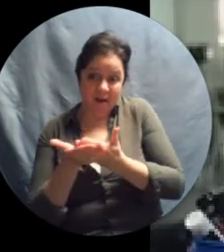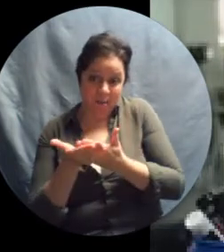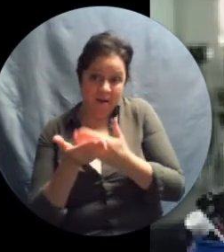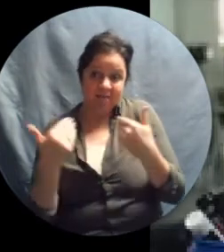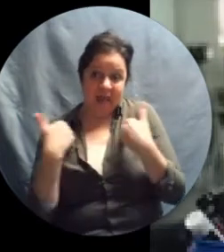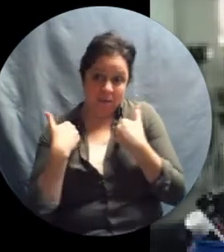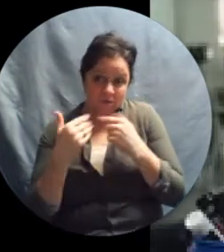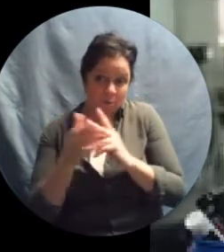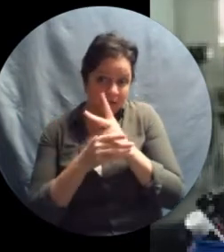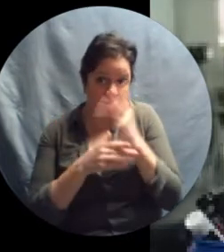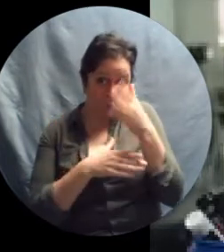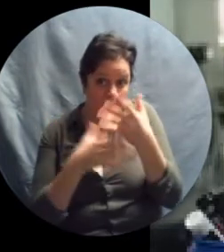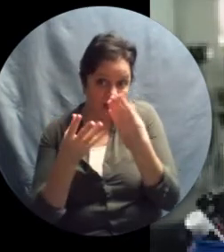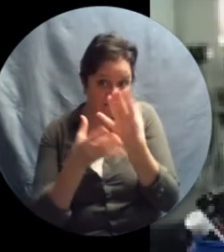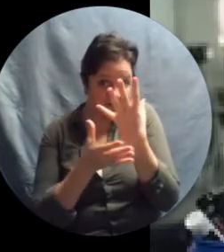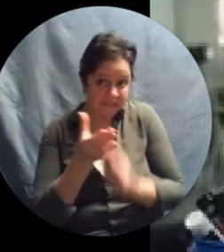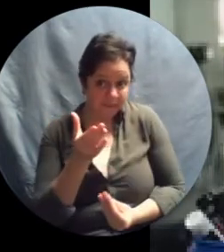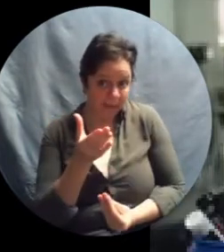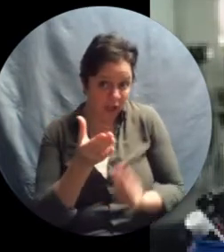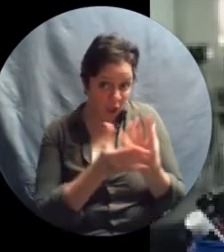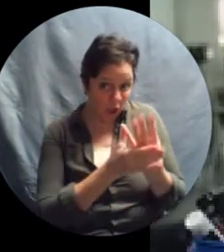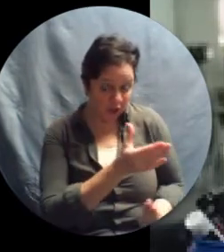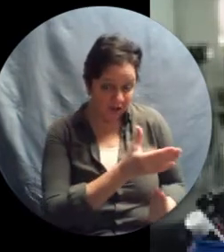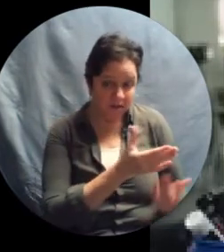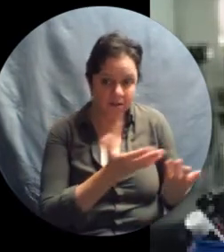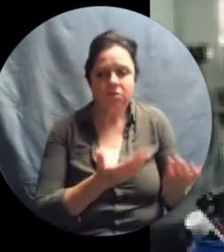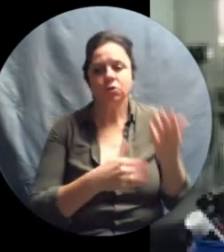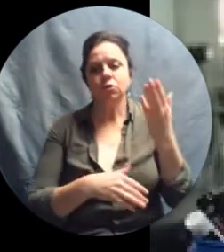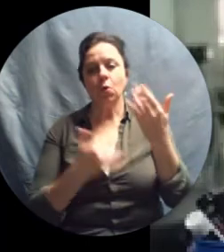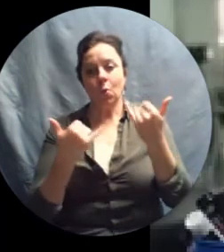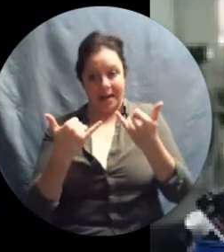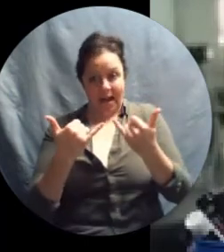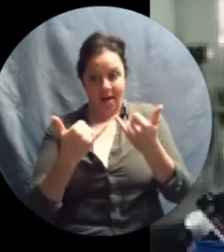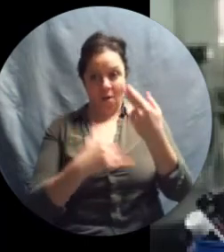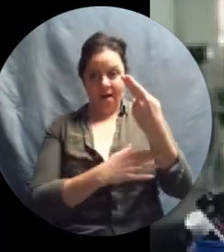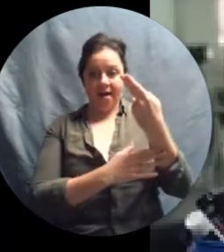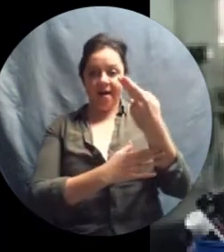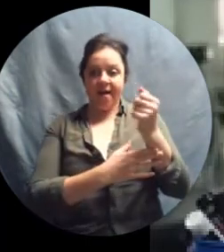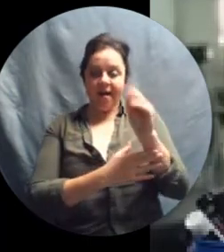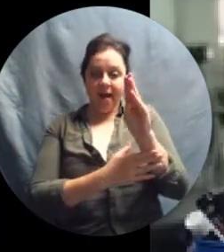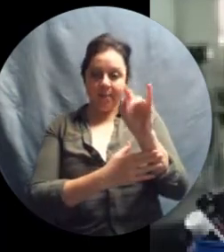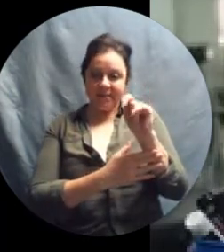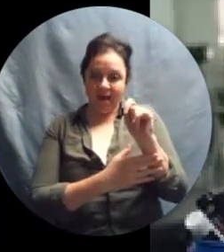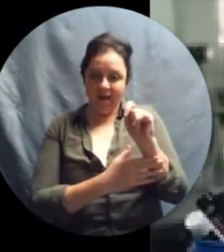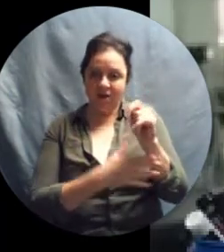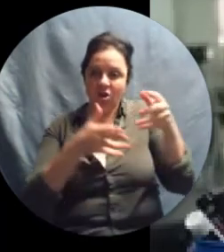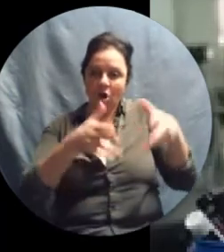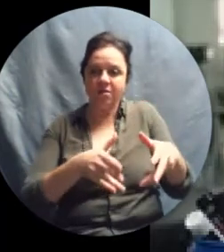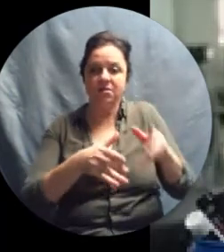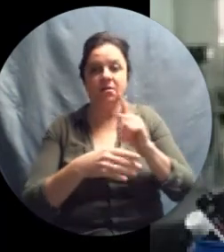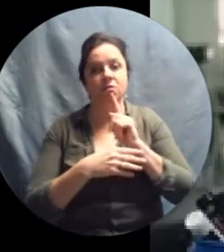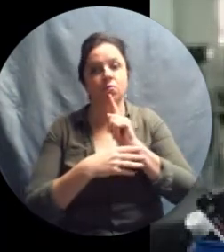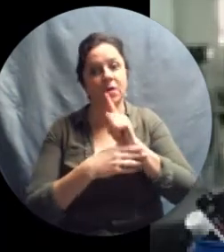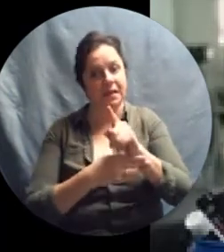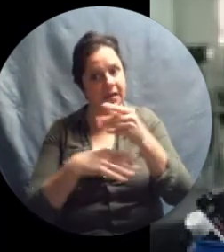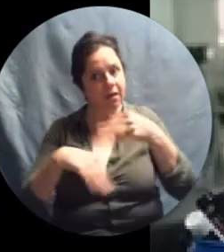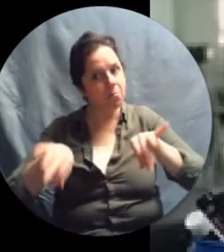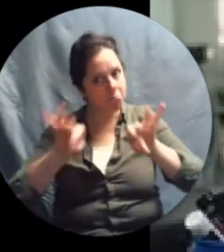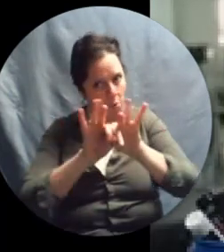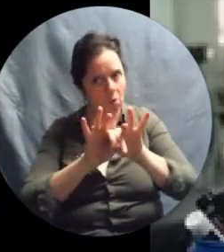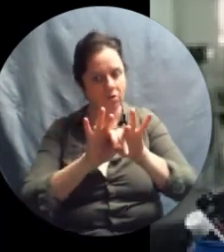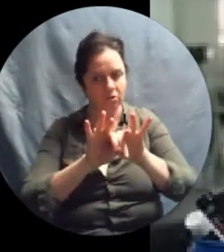made. And right now, as it sits, the habitat loss is thought to be one of the most important threats to biodiversity that's presently occurring.